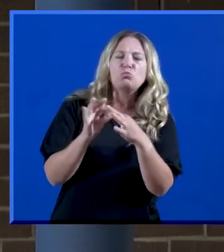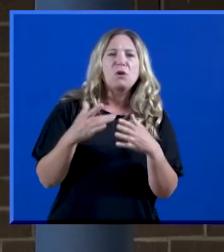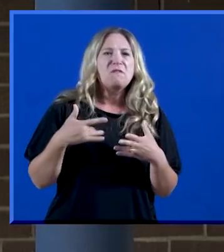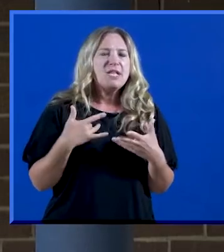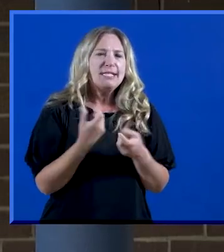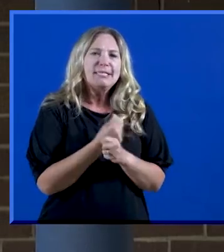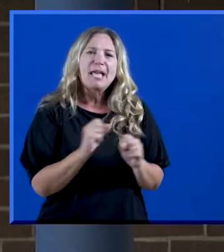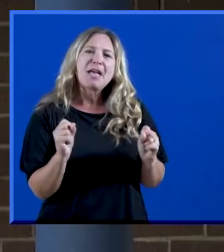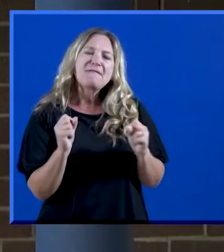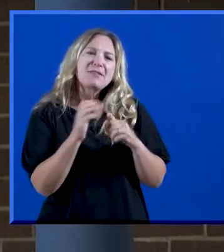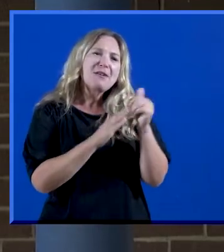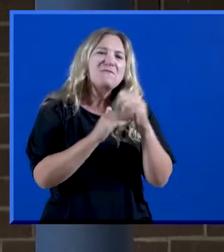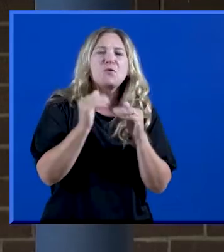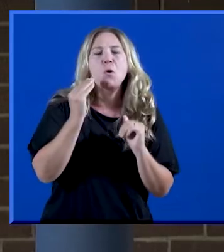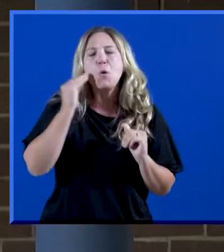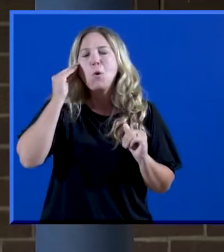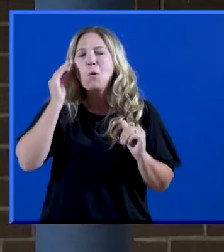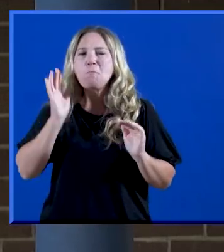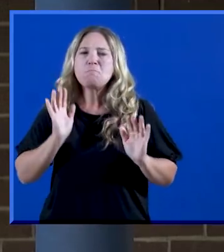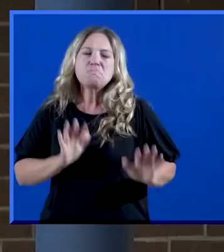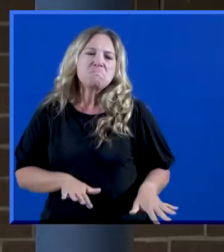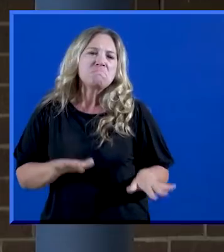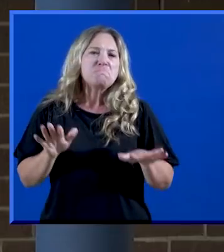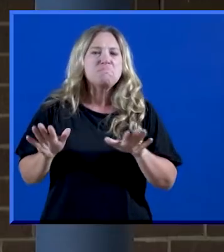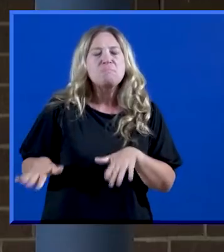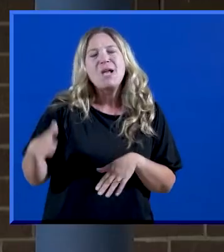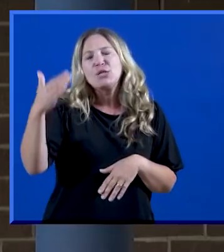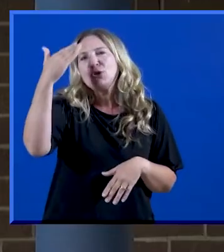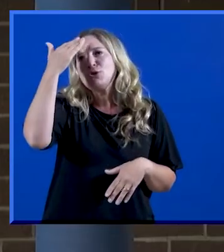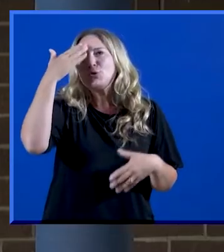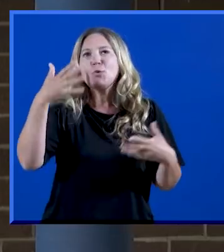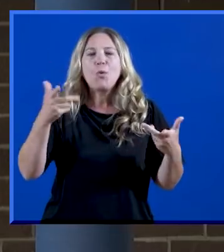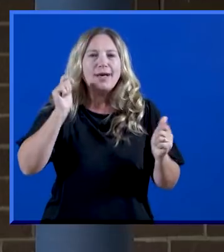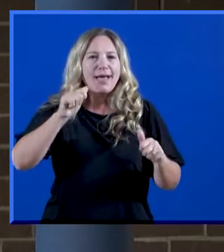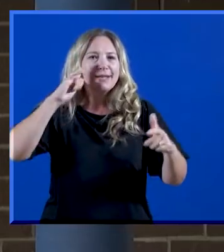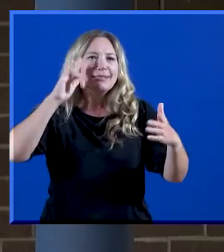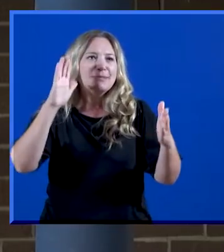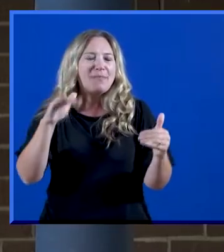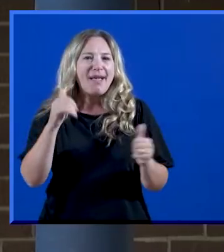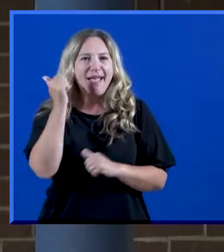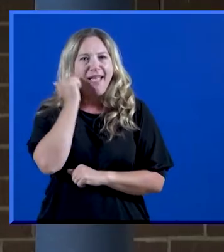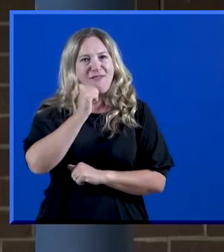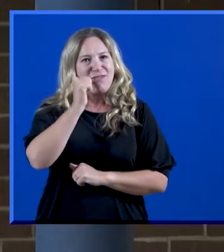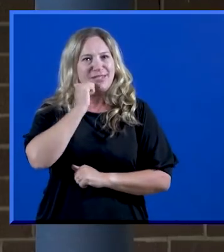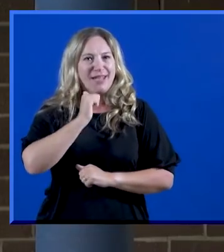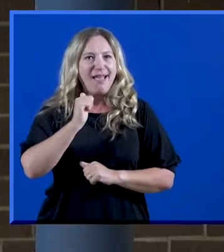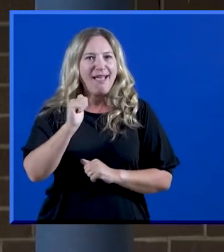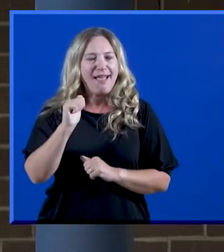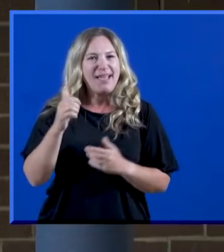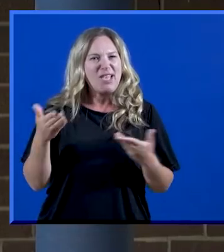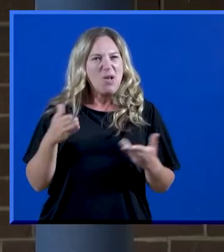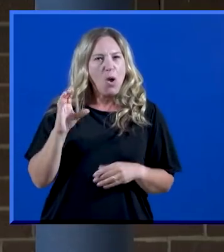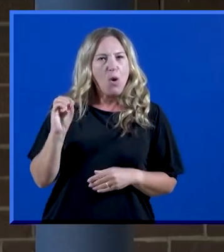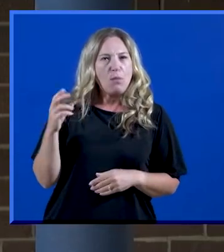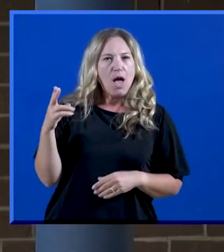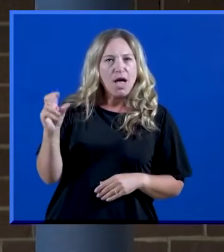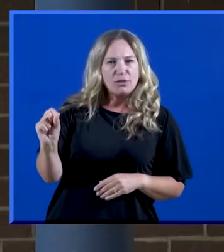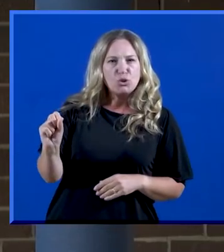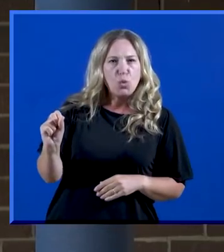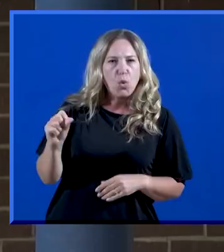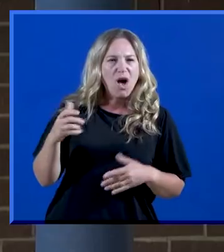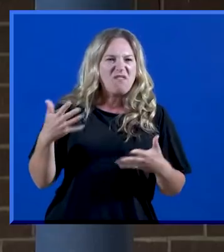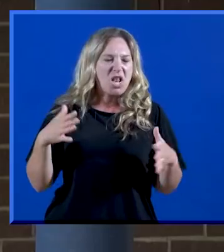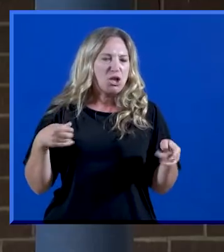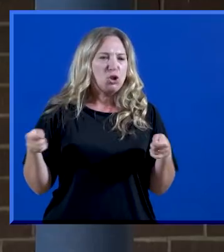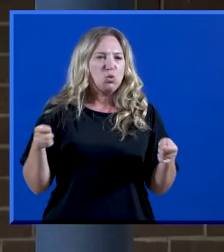the comfort and the safety of home. And you knew what to expect each day here at Oakmont High School. You had it